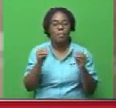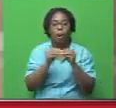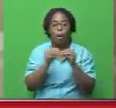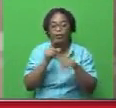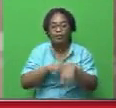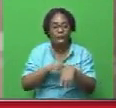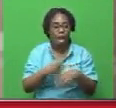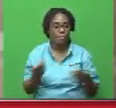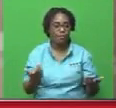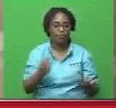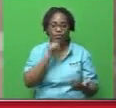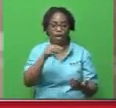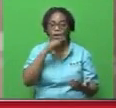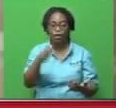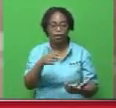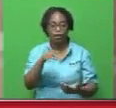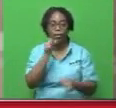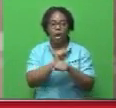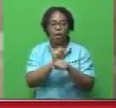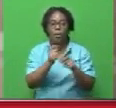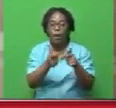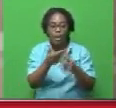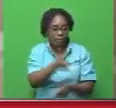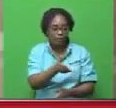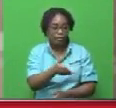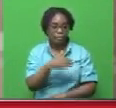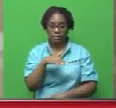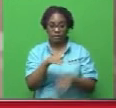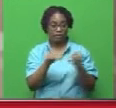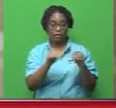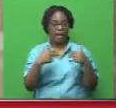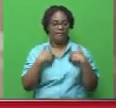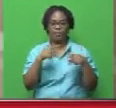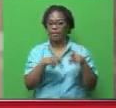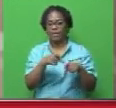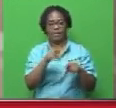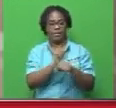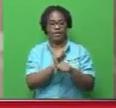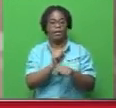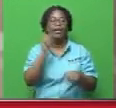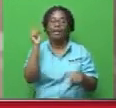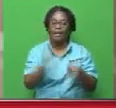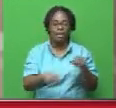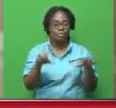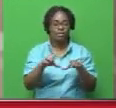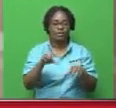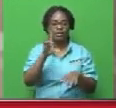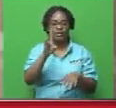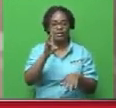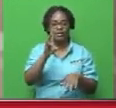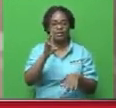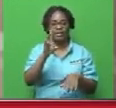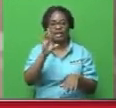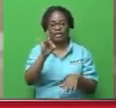in the papers recently. And they cannot even handle 78 bail applications at a time. But, Madam President,